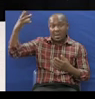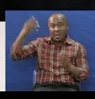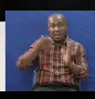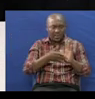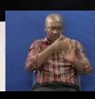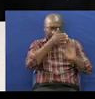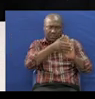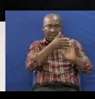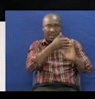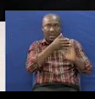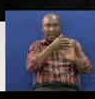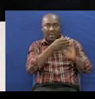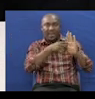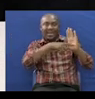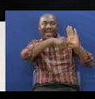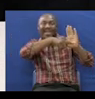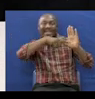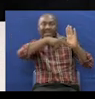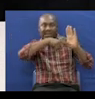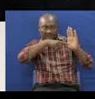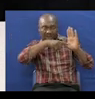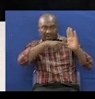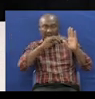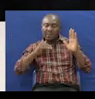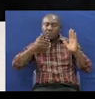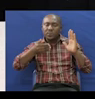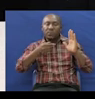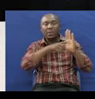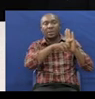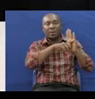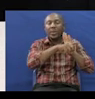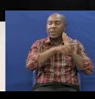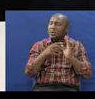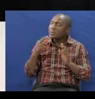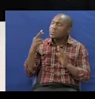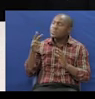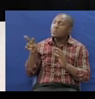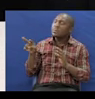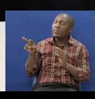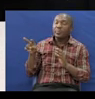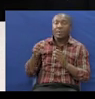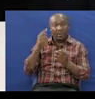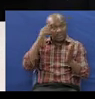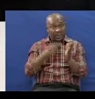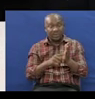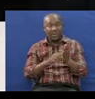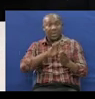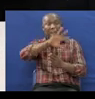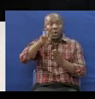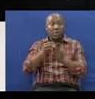appears earlier in the eastern side and later in the western